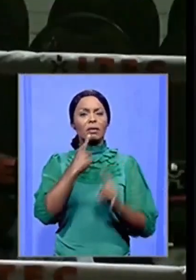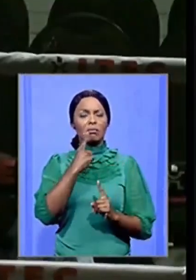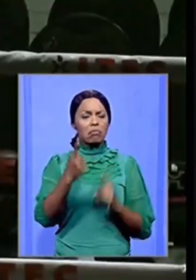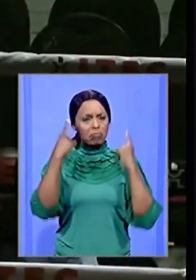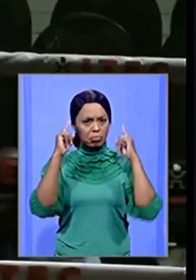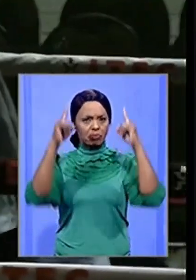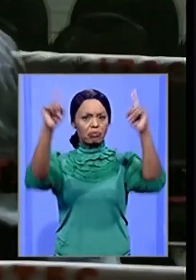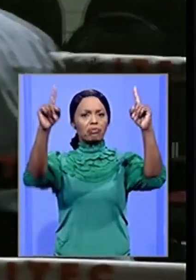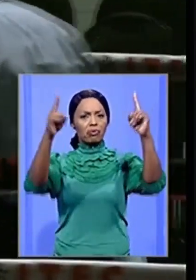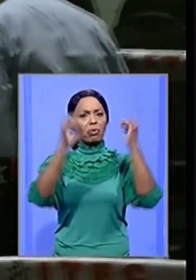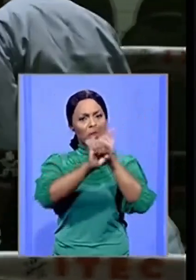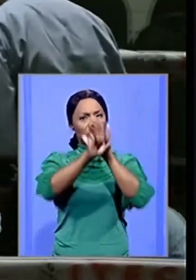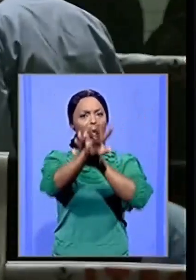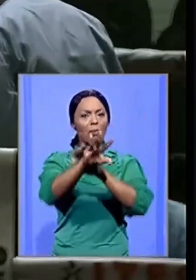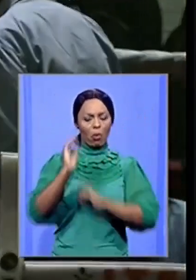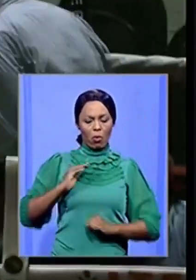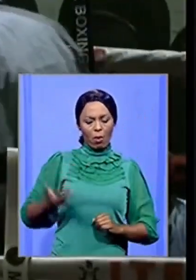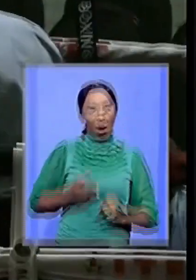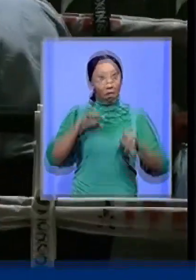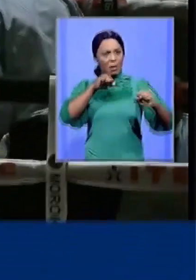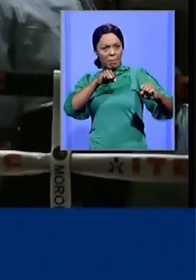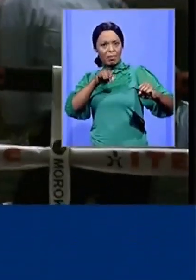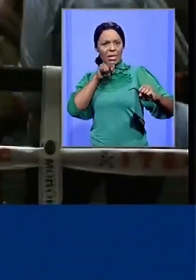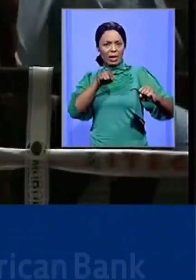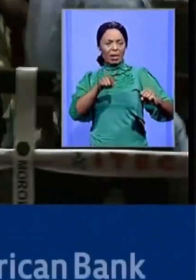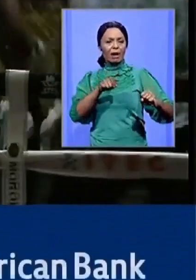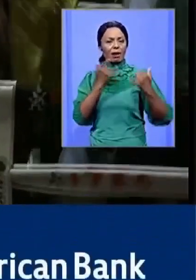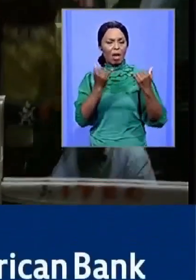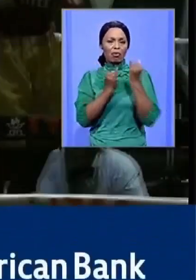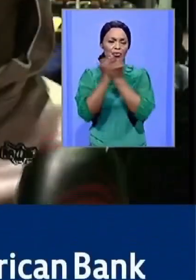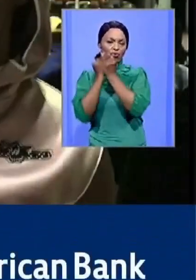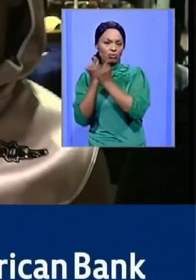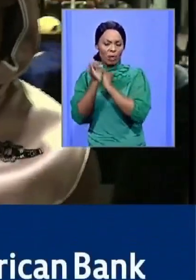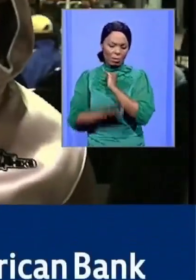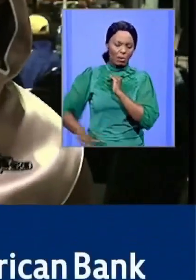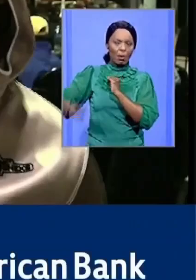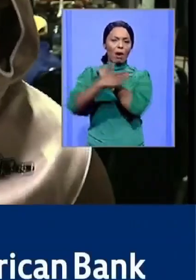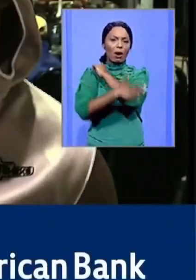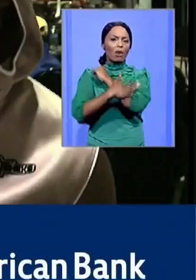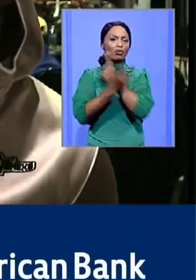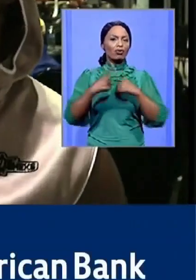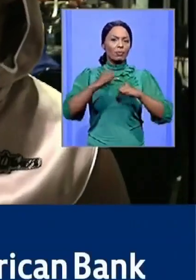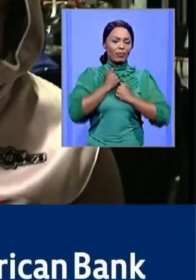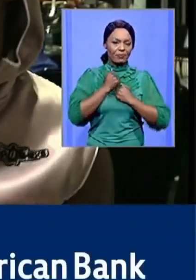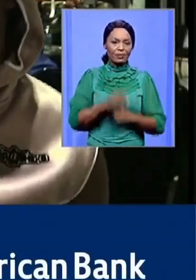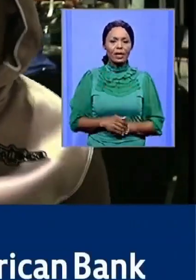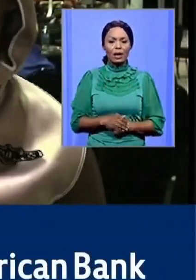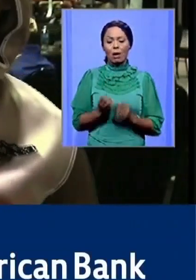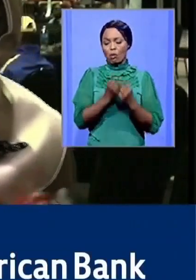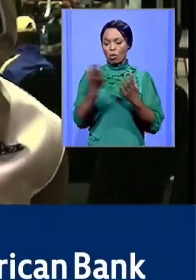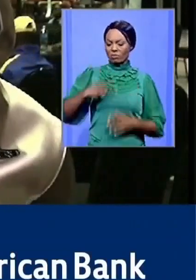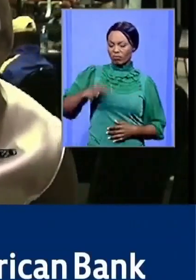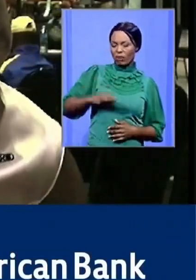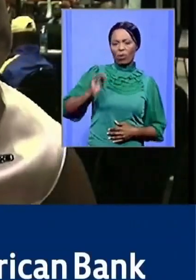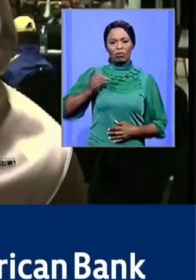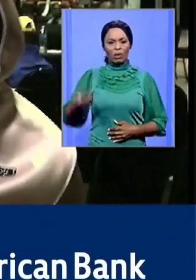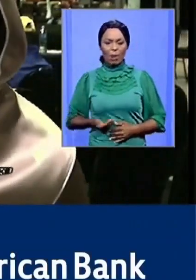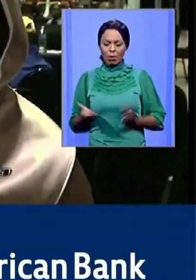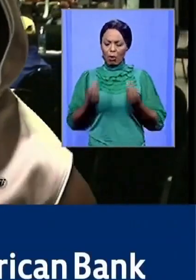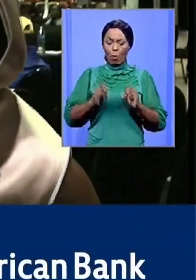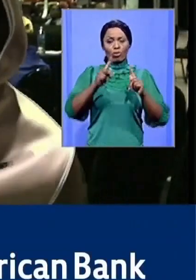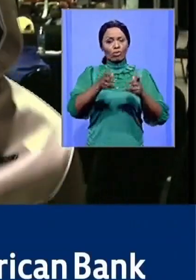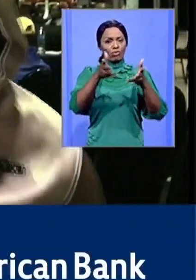ho pepesa makgabane a basadi lehlakoreng la ditebele ka hare ho naha. Rona banyana basetsana ha re kry di-opportunity tse di tshwanang le tse